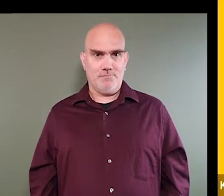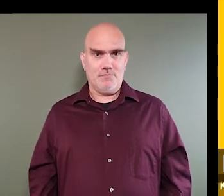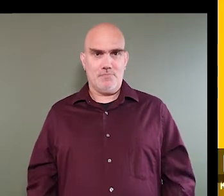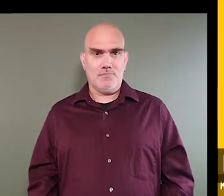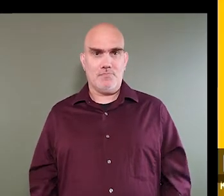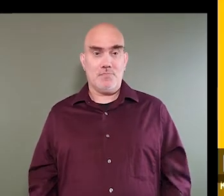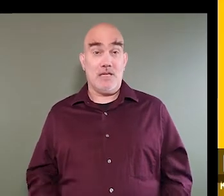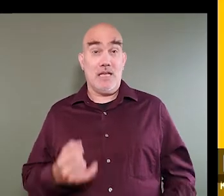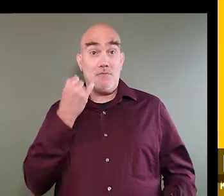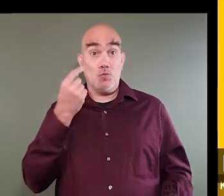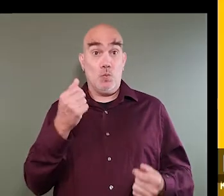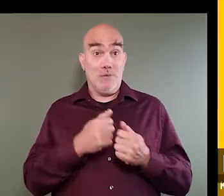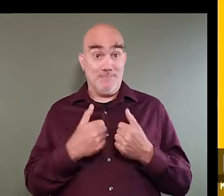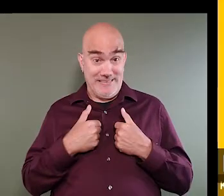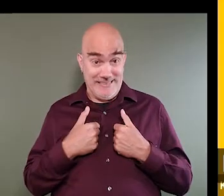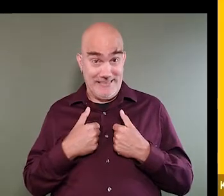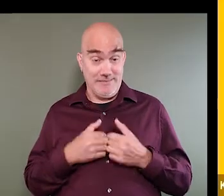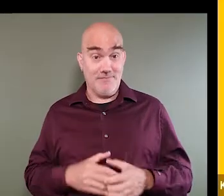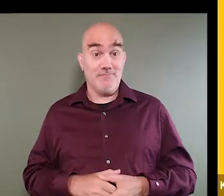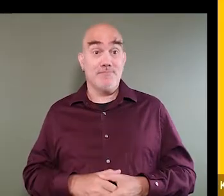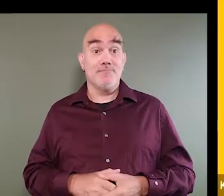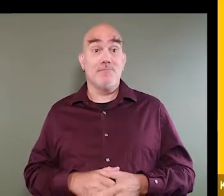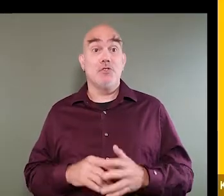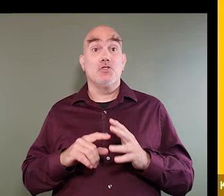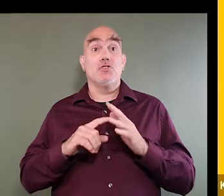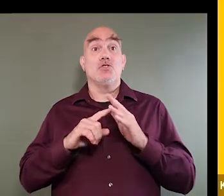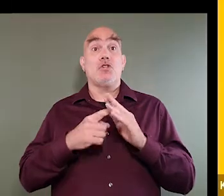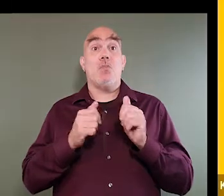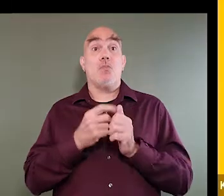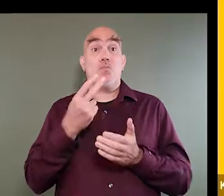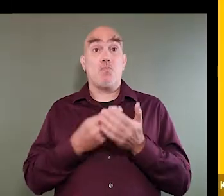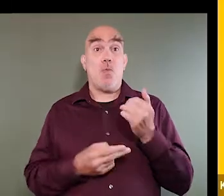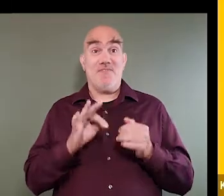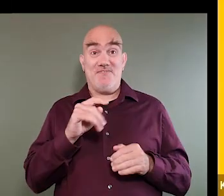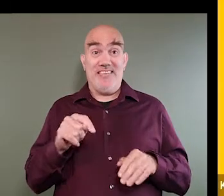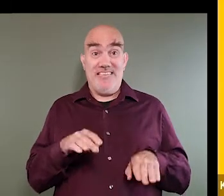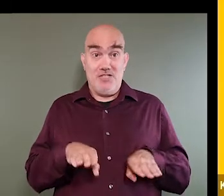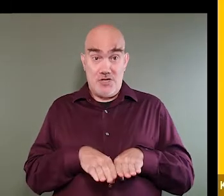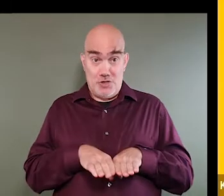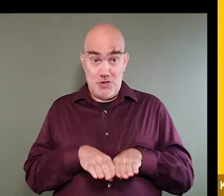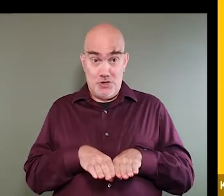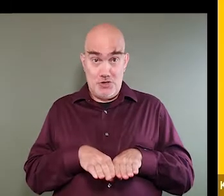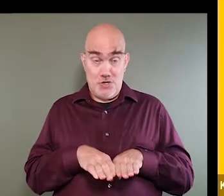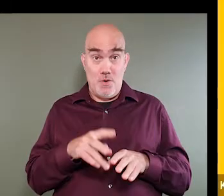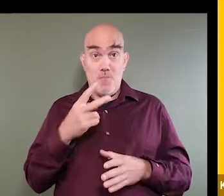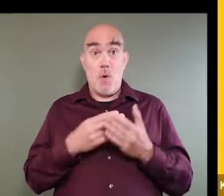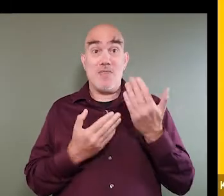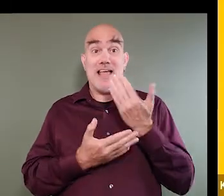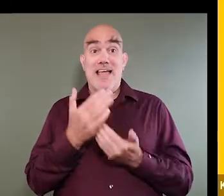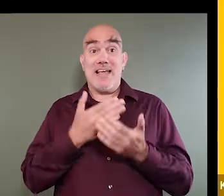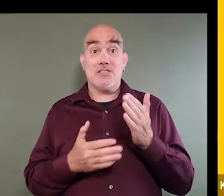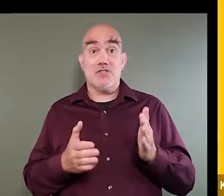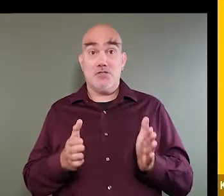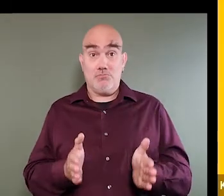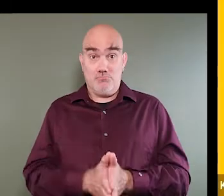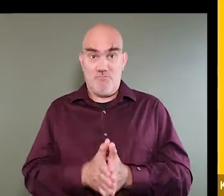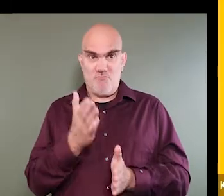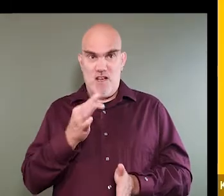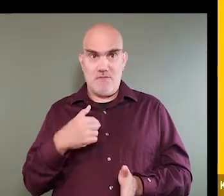If you're doing these seal jacks with me, we're going to start with both of our feet together and both of our hands together out in front of